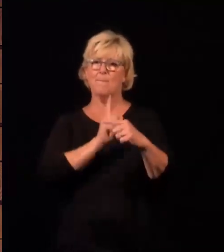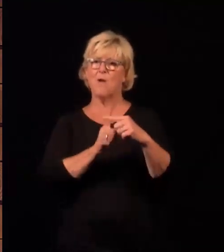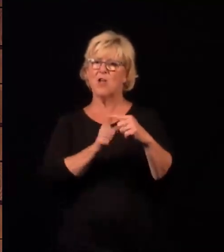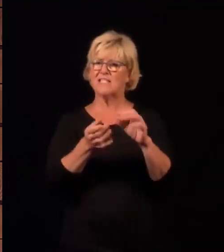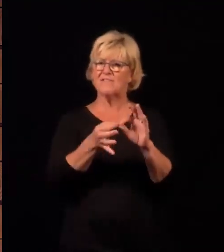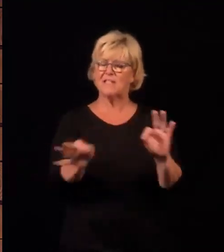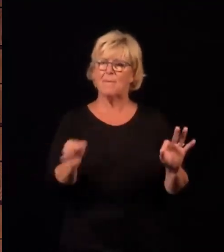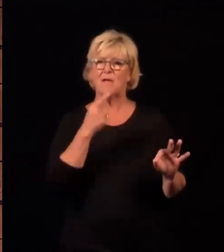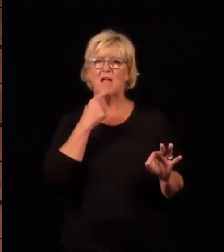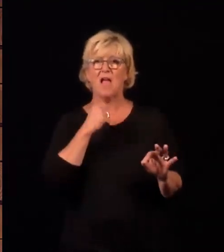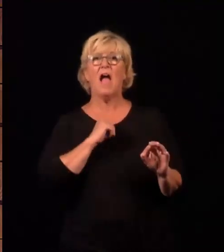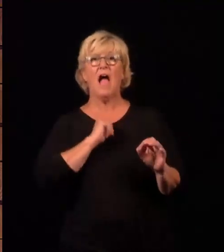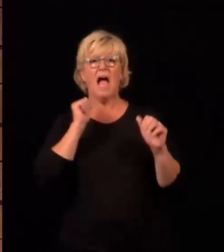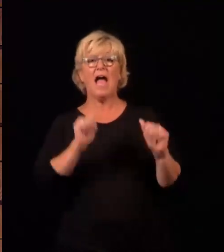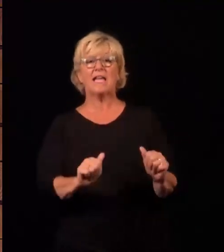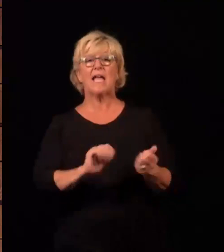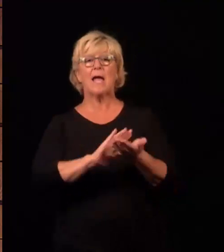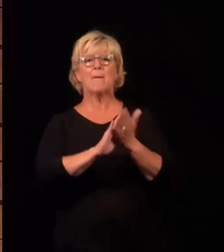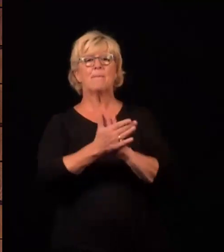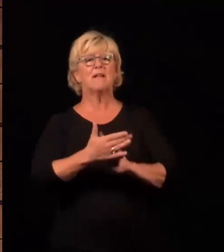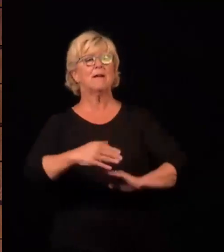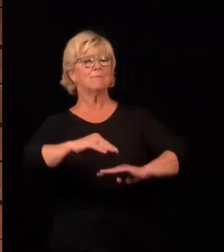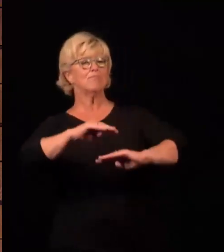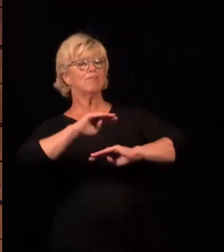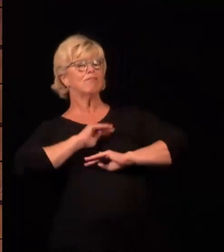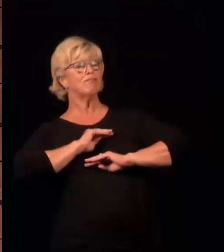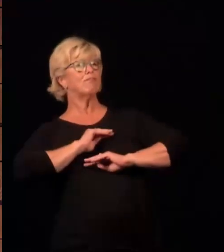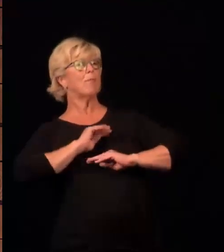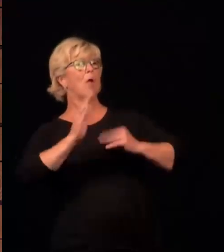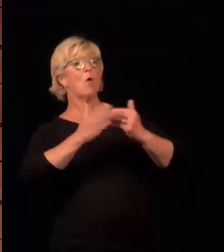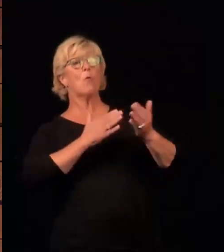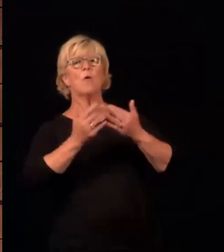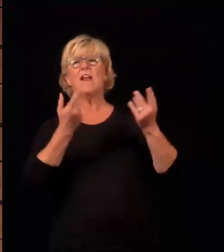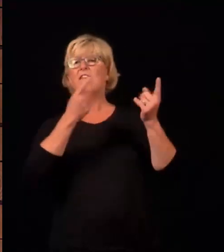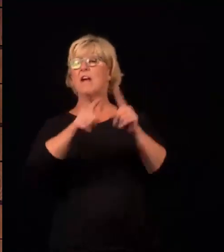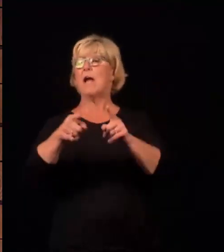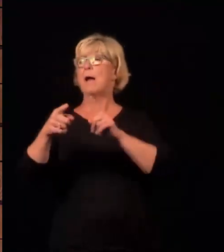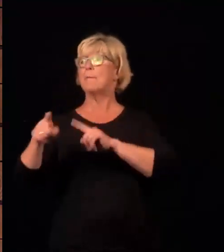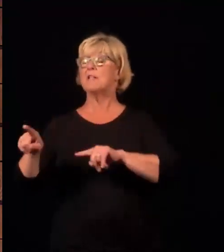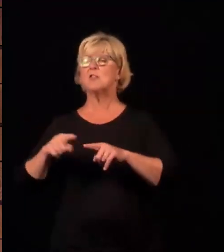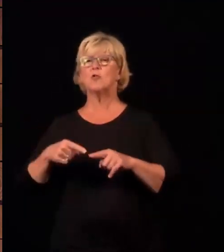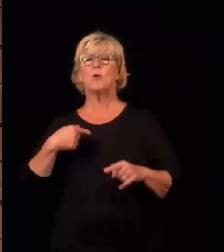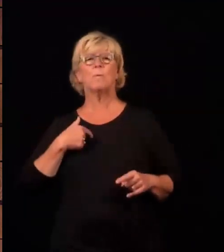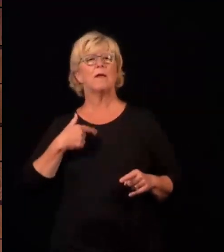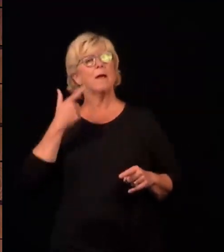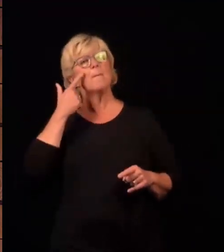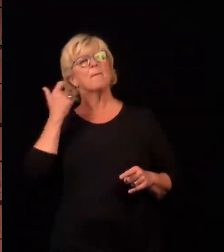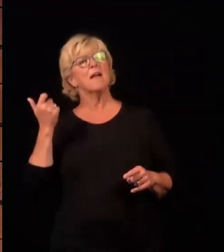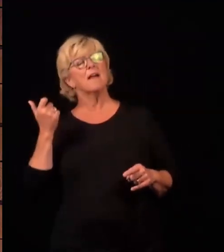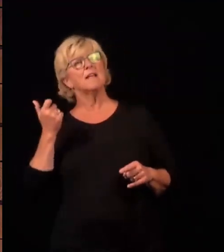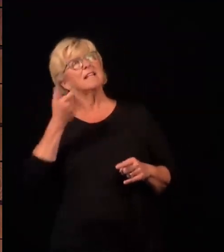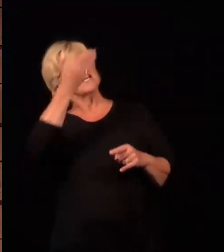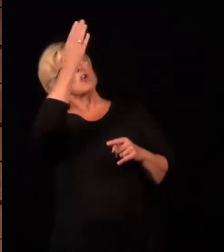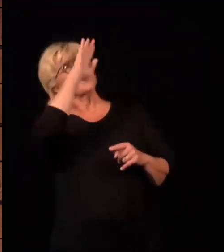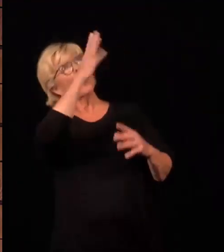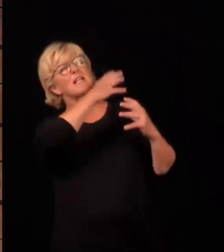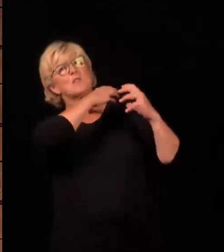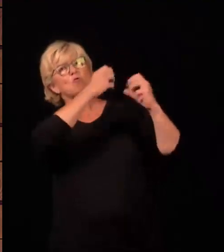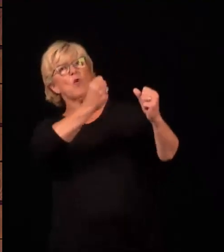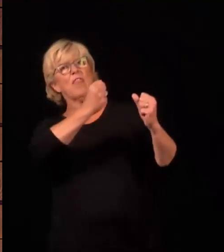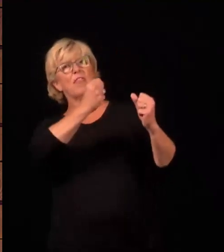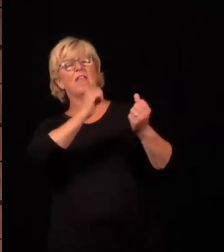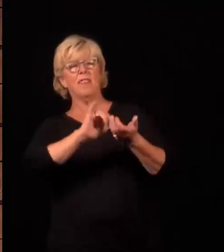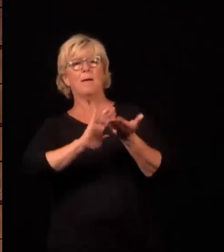He says, I can be content whatever comes my way because it is God's strength